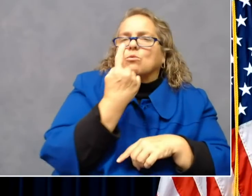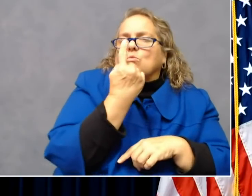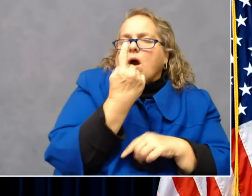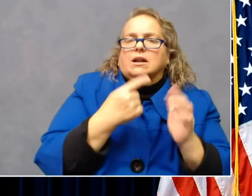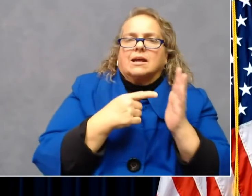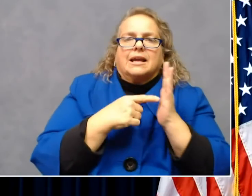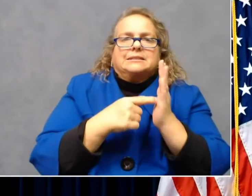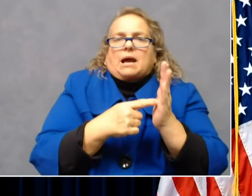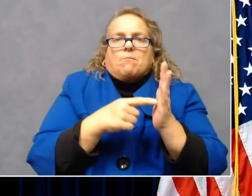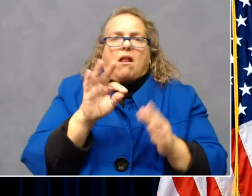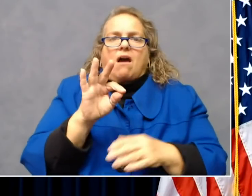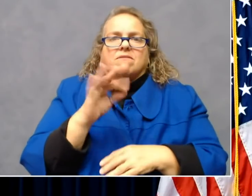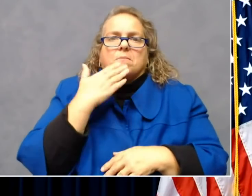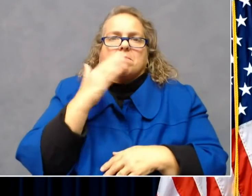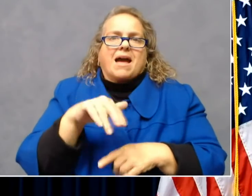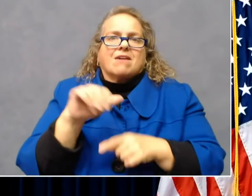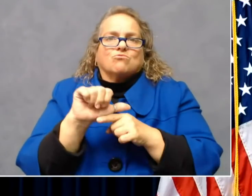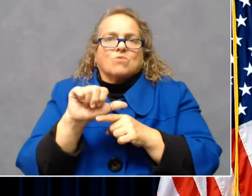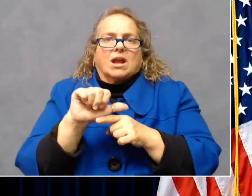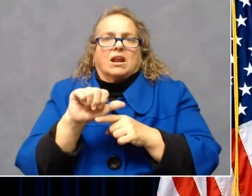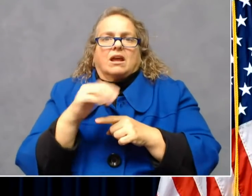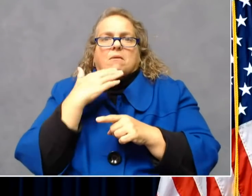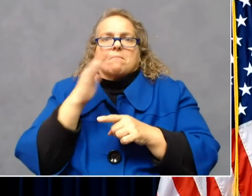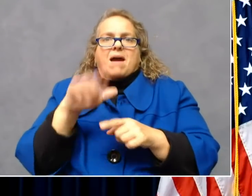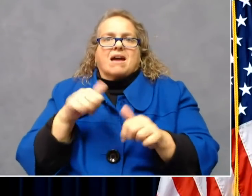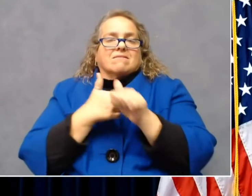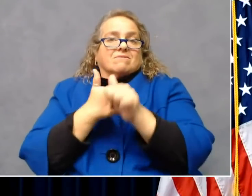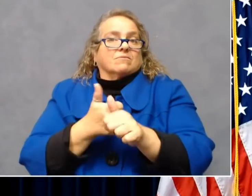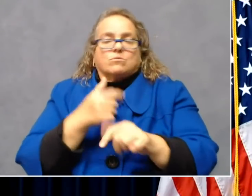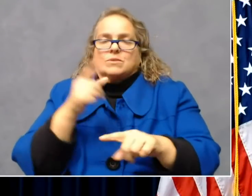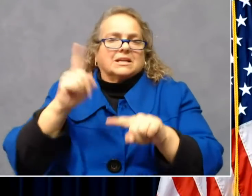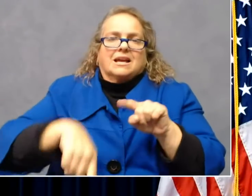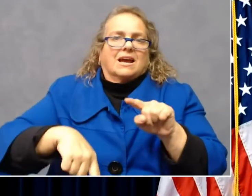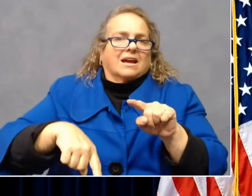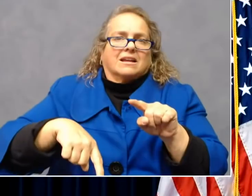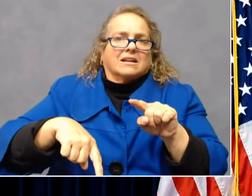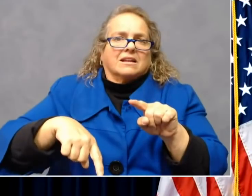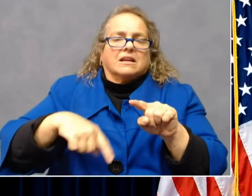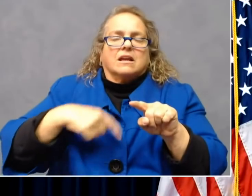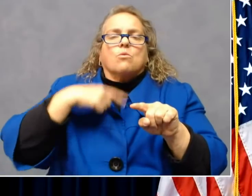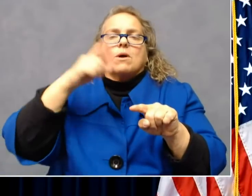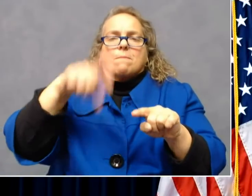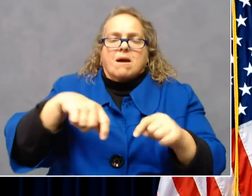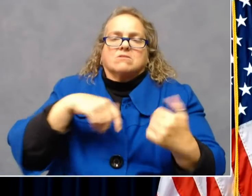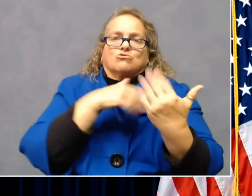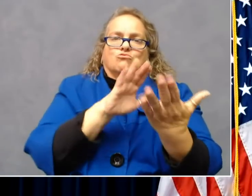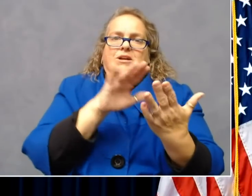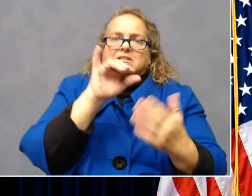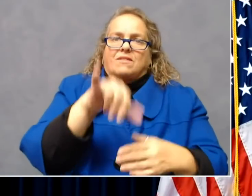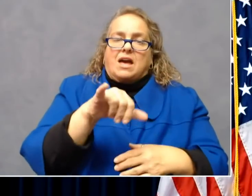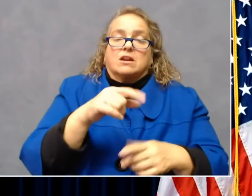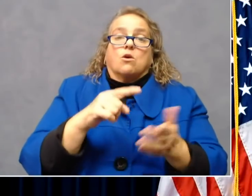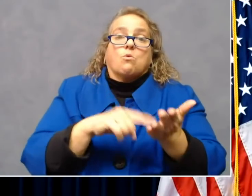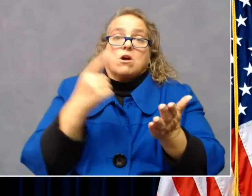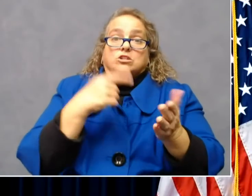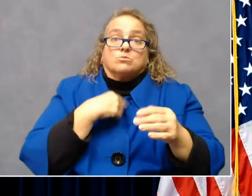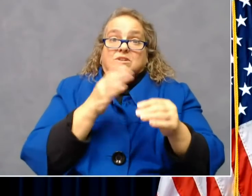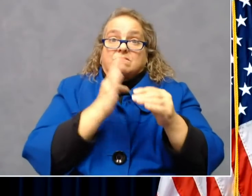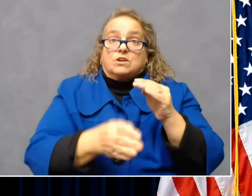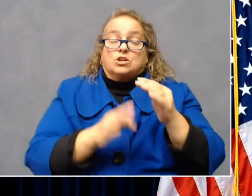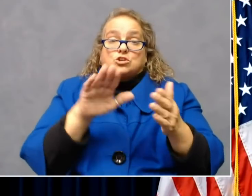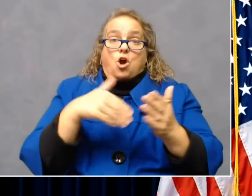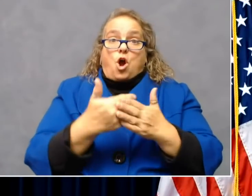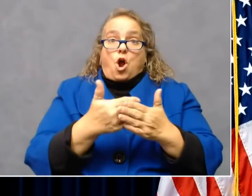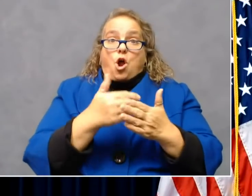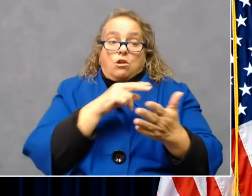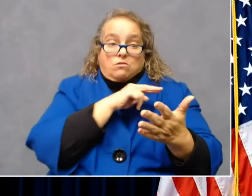do everything we can to address it. And once we get through the materials, we are going to want help from community